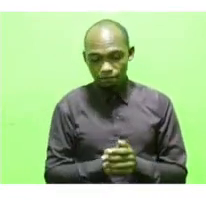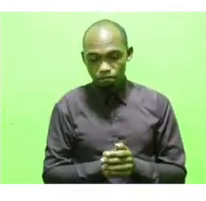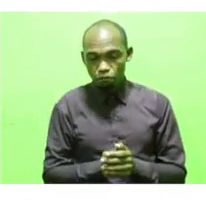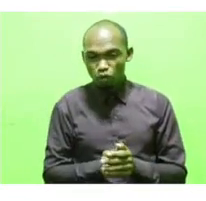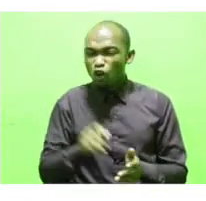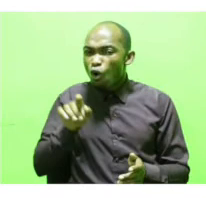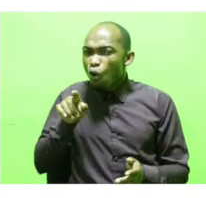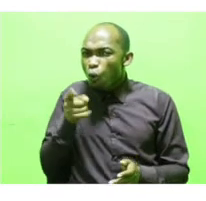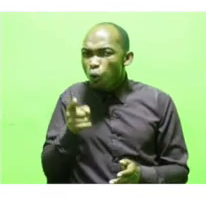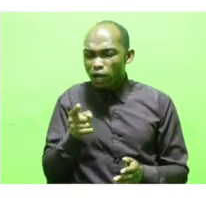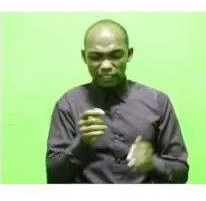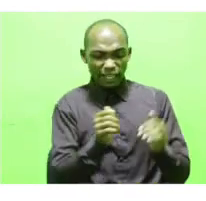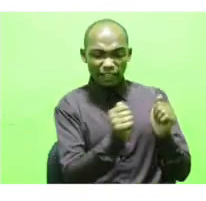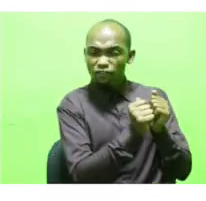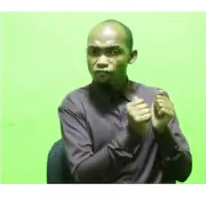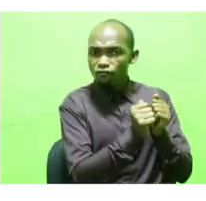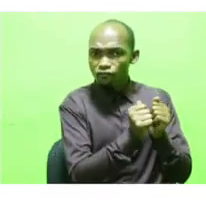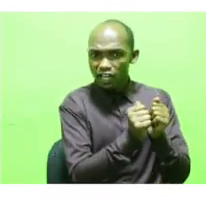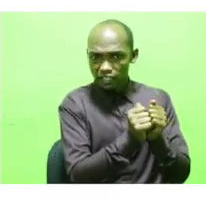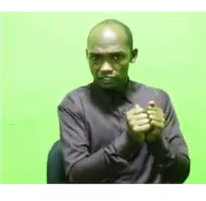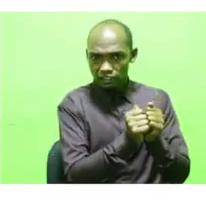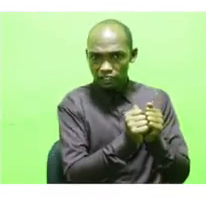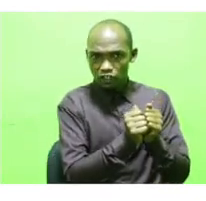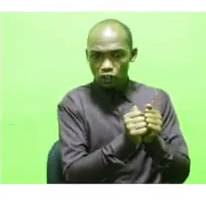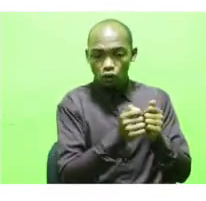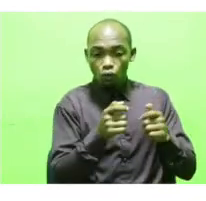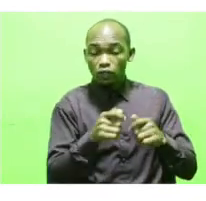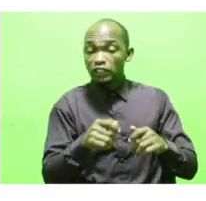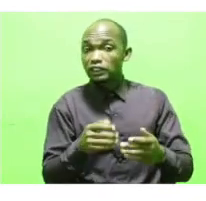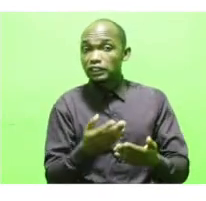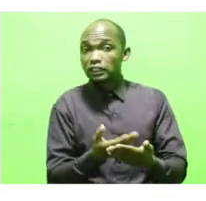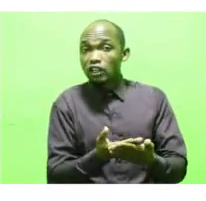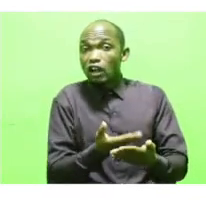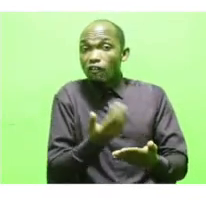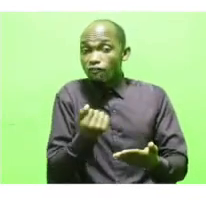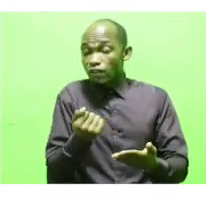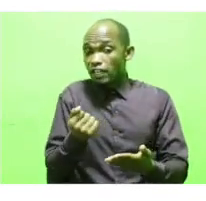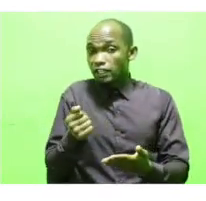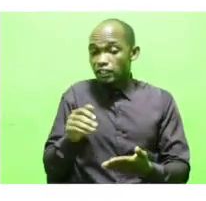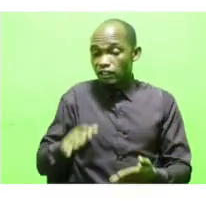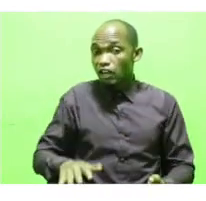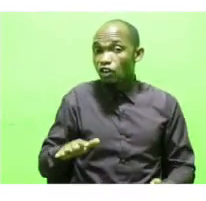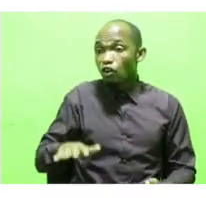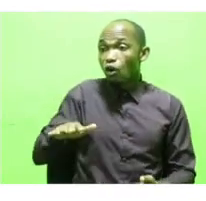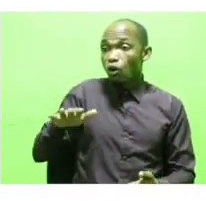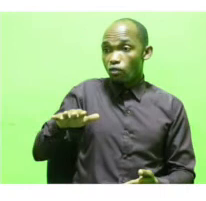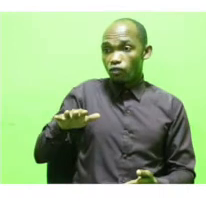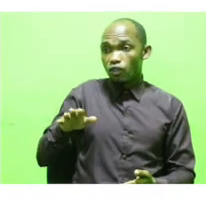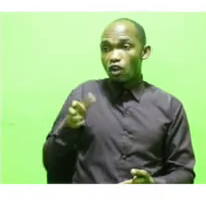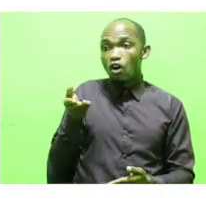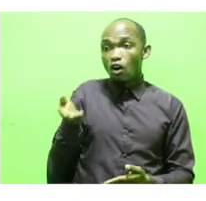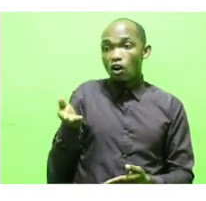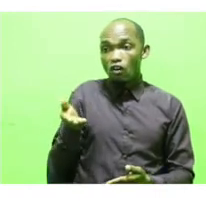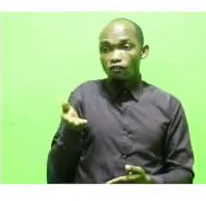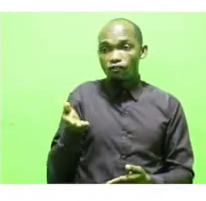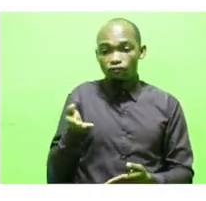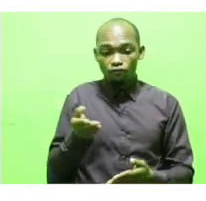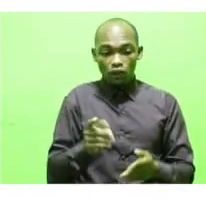which says, what are the factors which affect growth in plants and animals? We all know